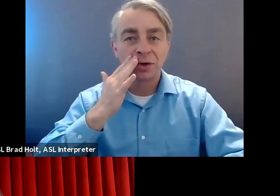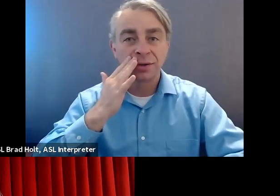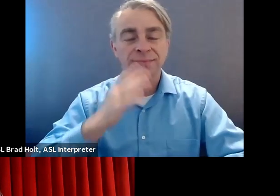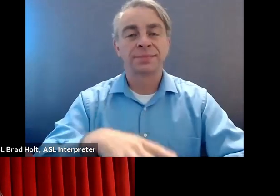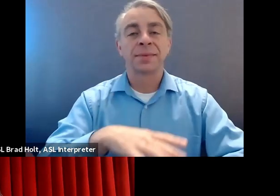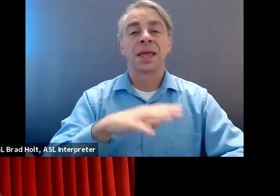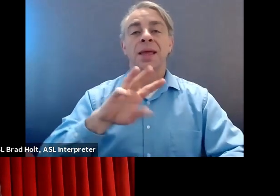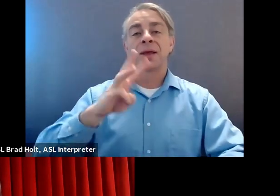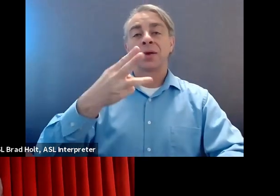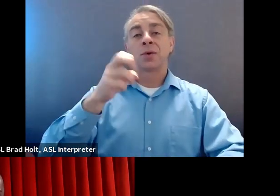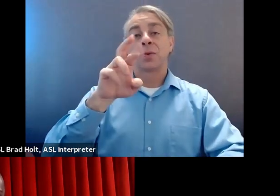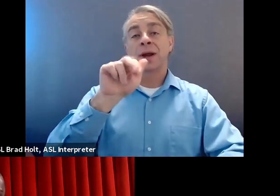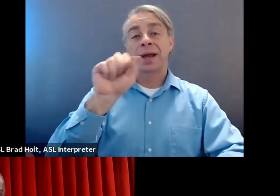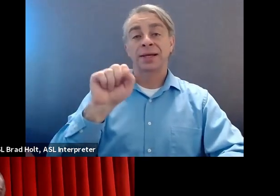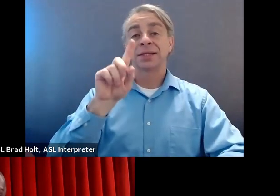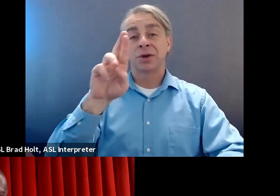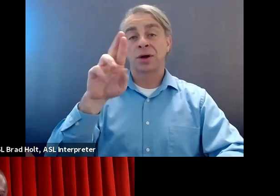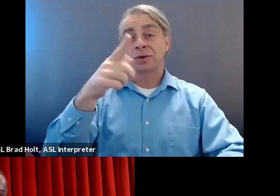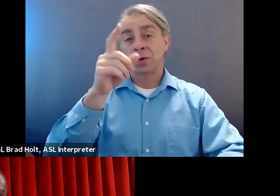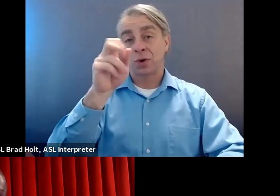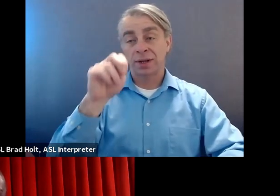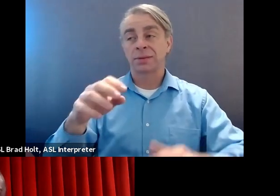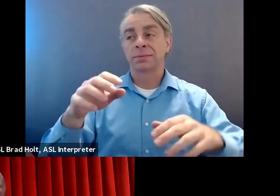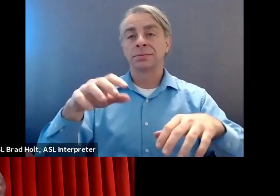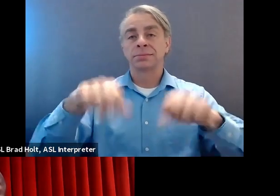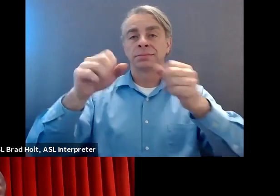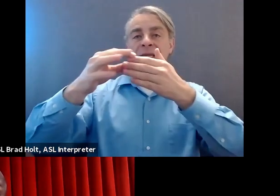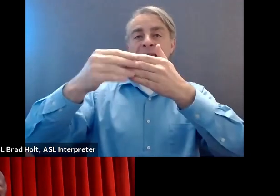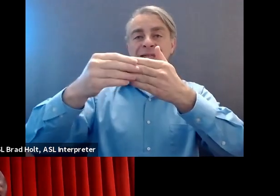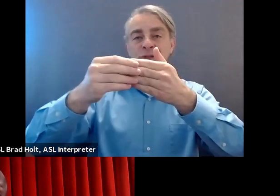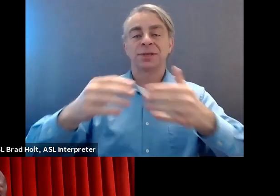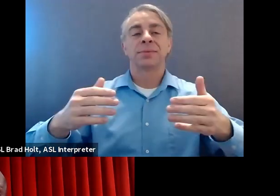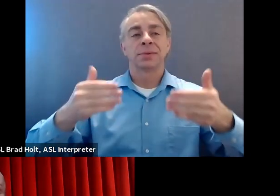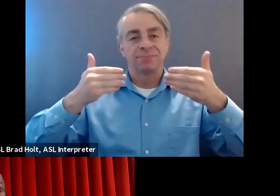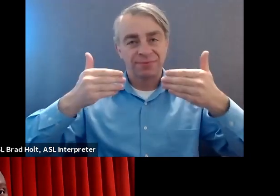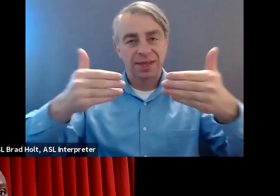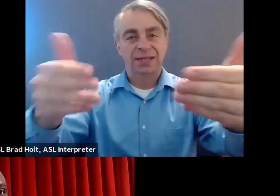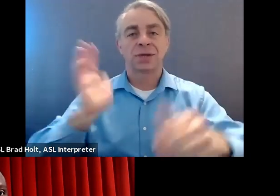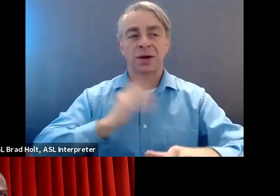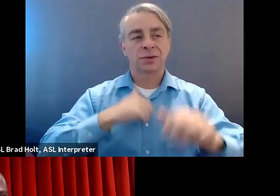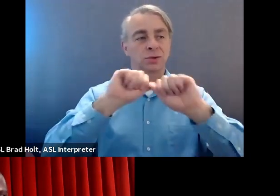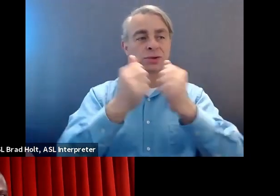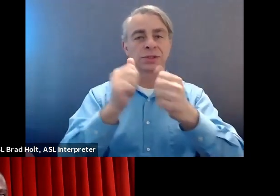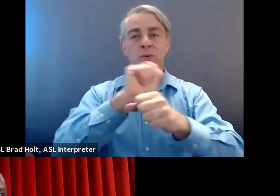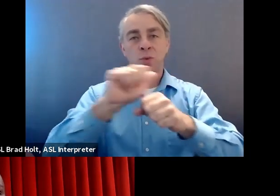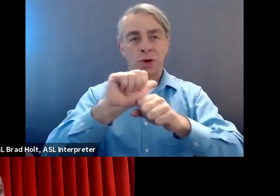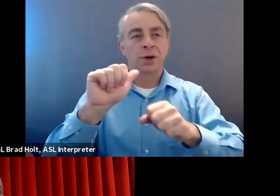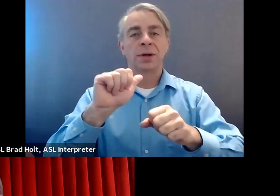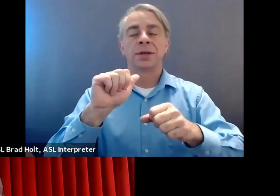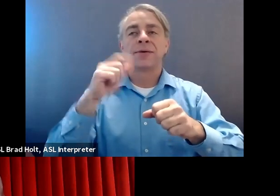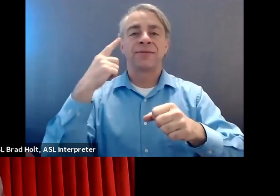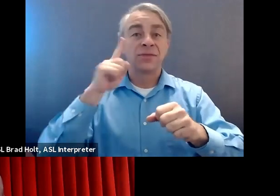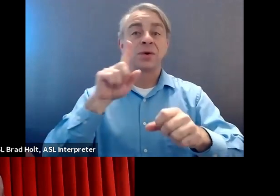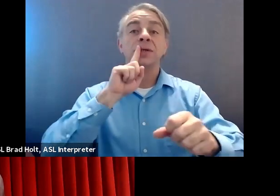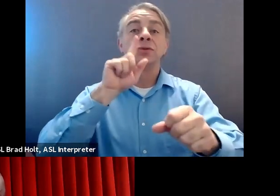has played a leading role in advancing the association's work toward genuine inclusion, particularly